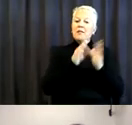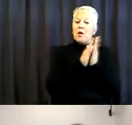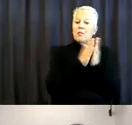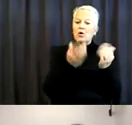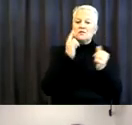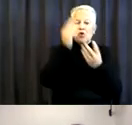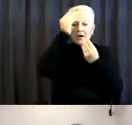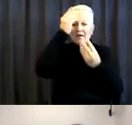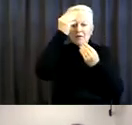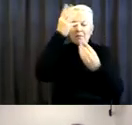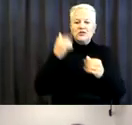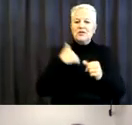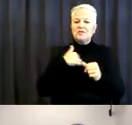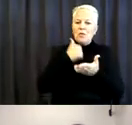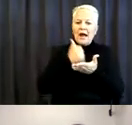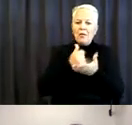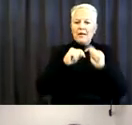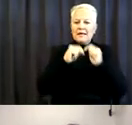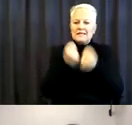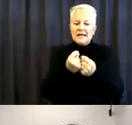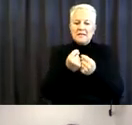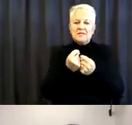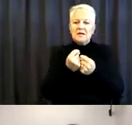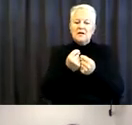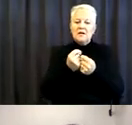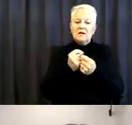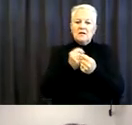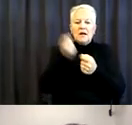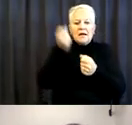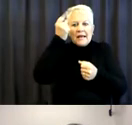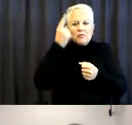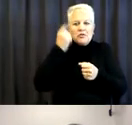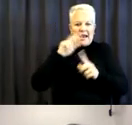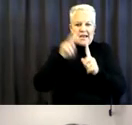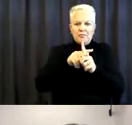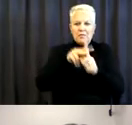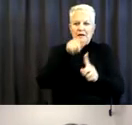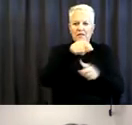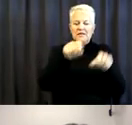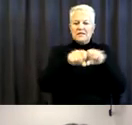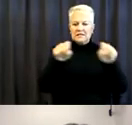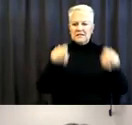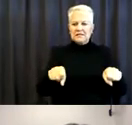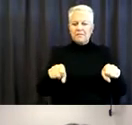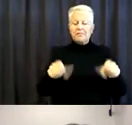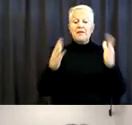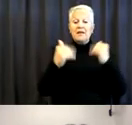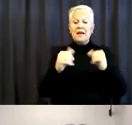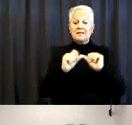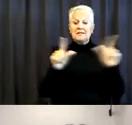information to help teams get on board and implement this system. Next slide,